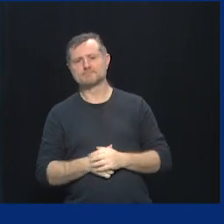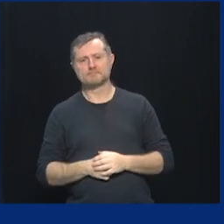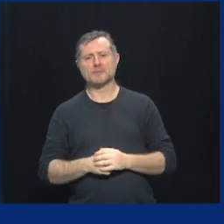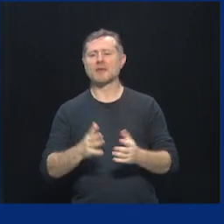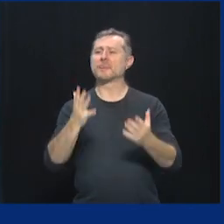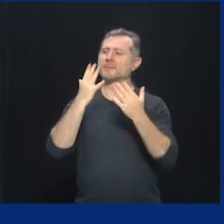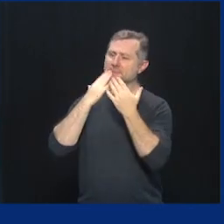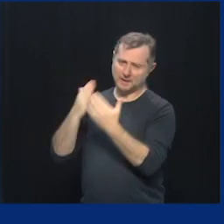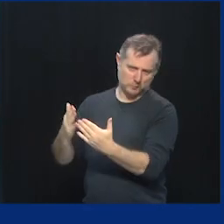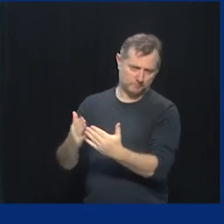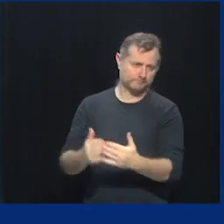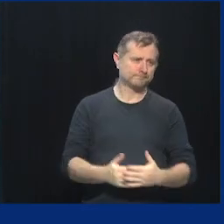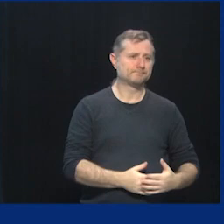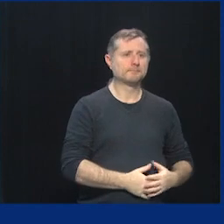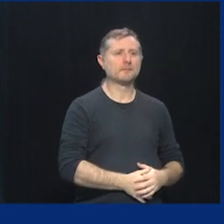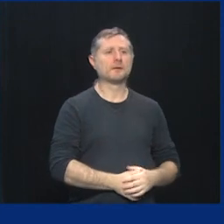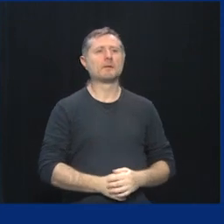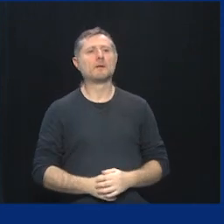At this point,